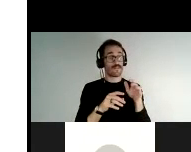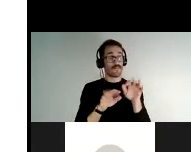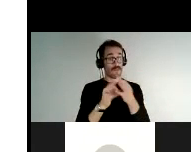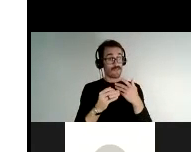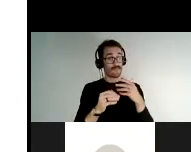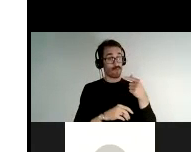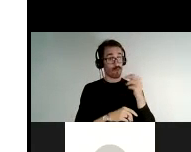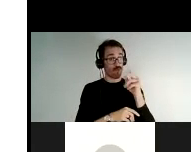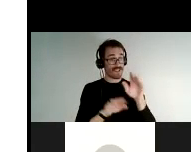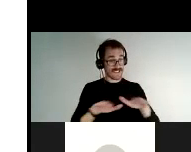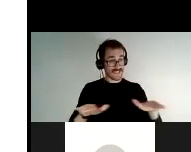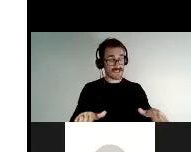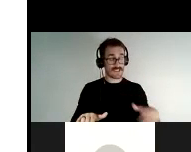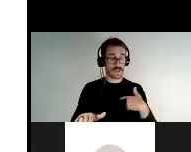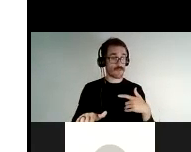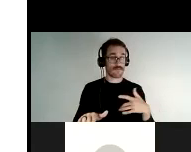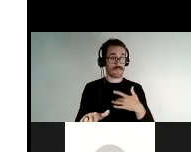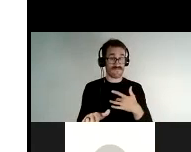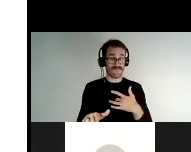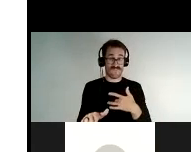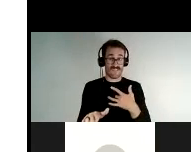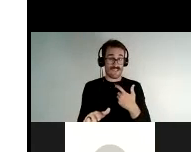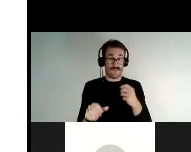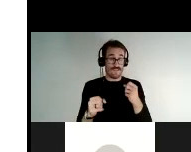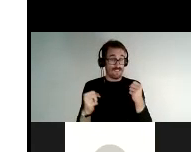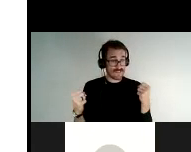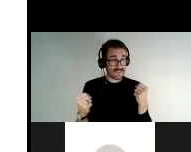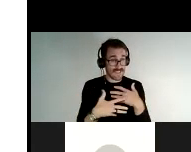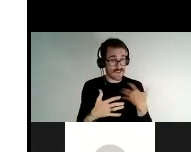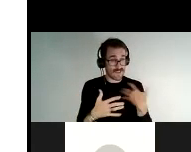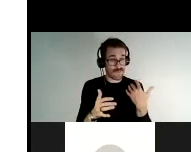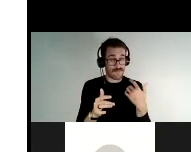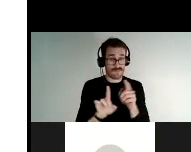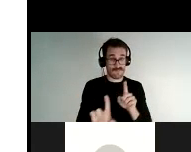to stay in the situation. So even though